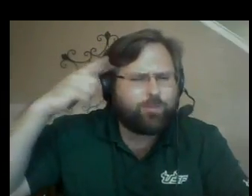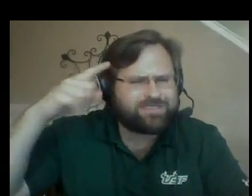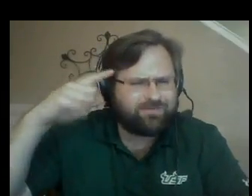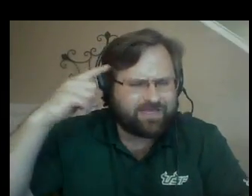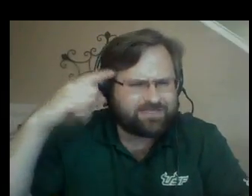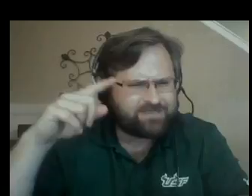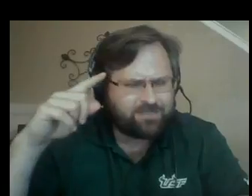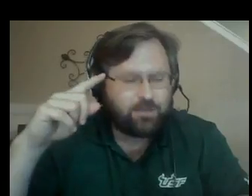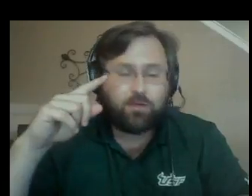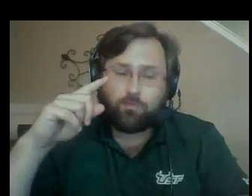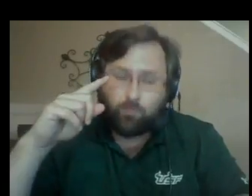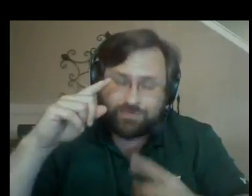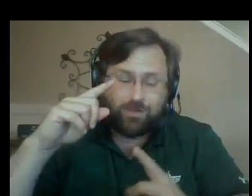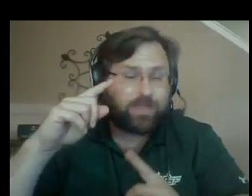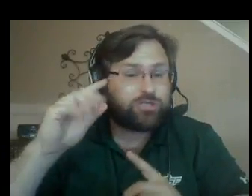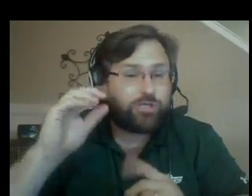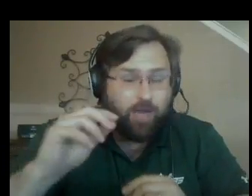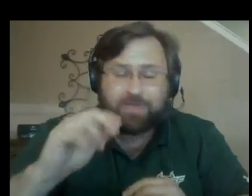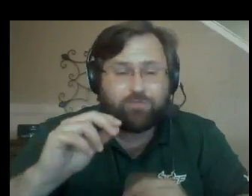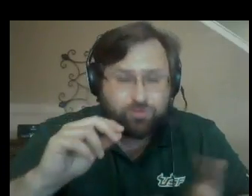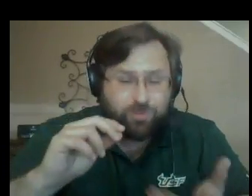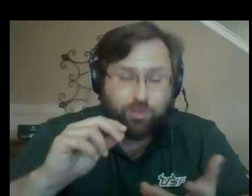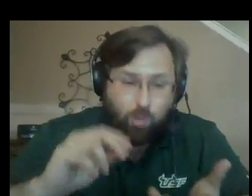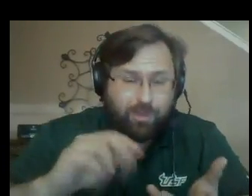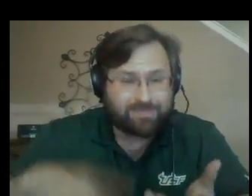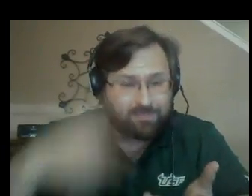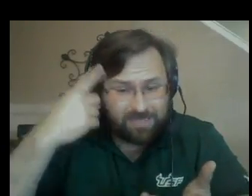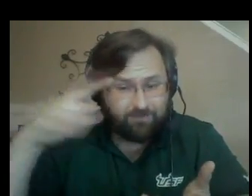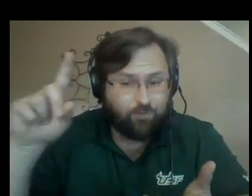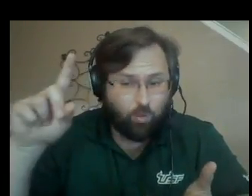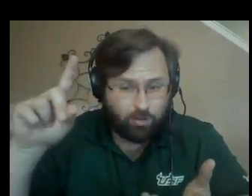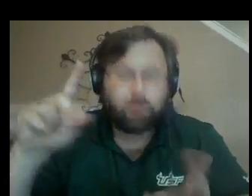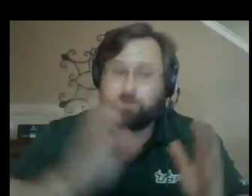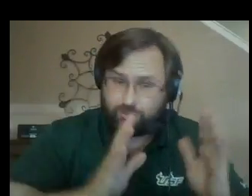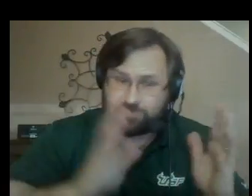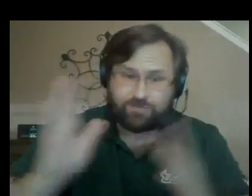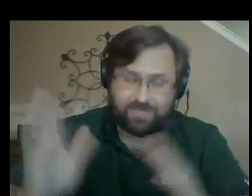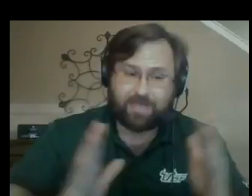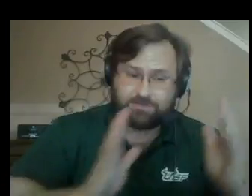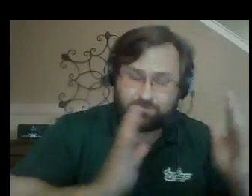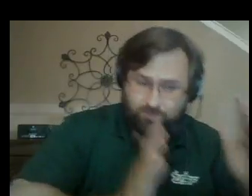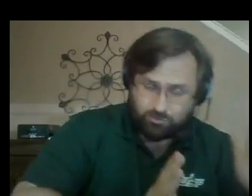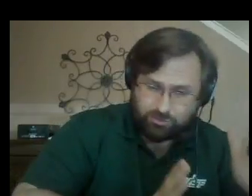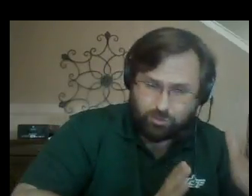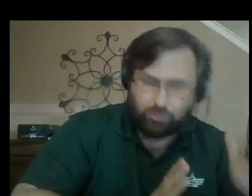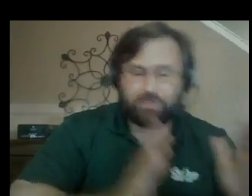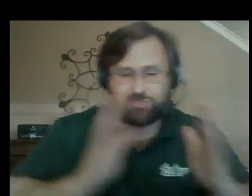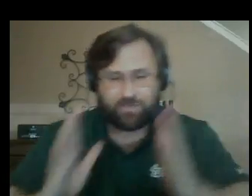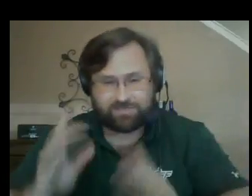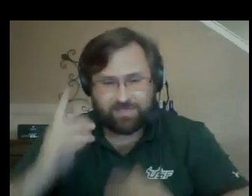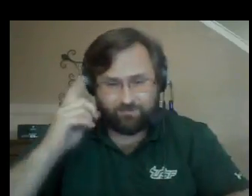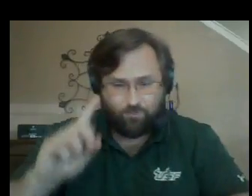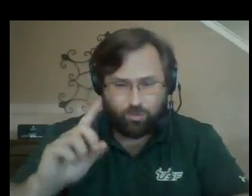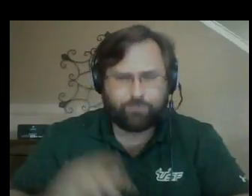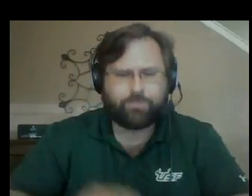the purpose of this? Which, by the way, should not be confused with the normal ASL sign for. They're different signs, the rhetorical question